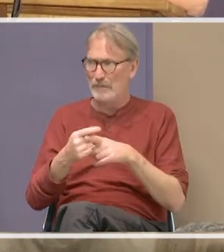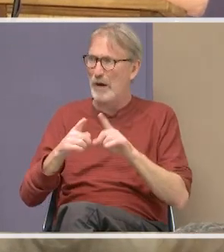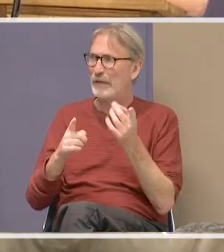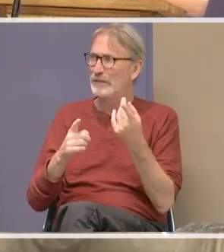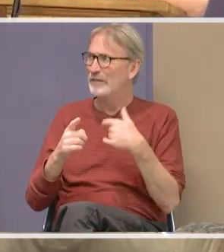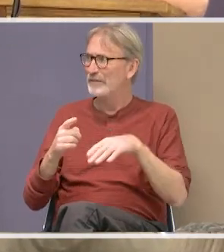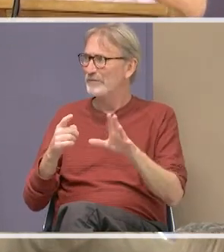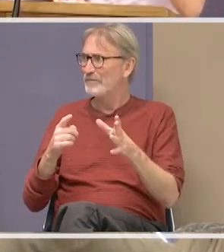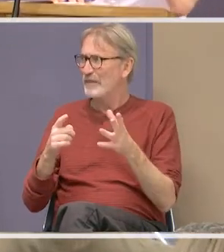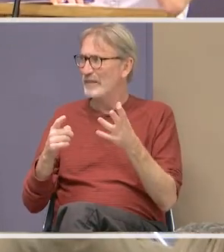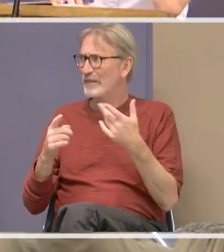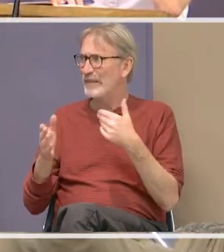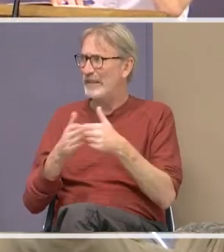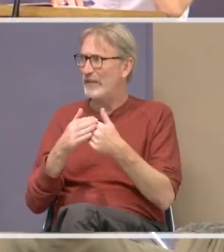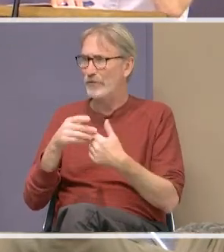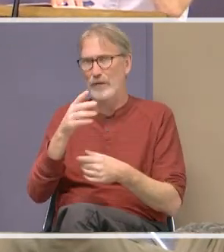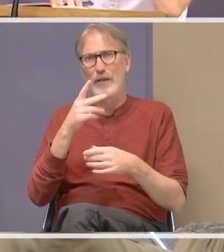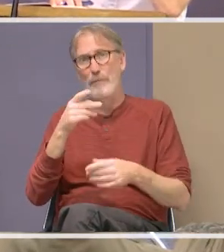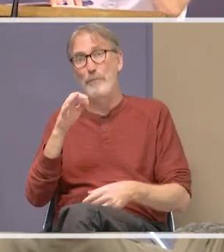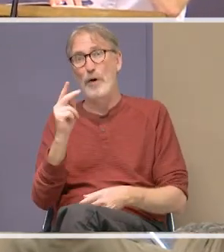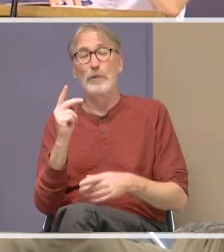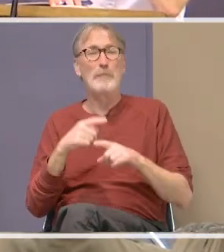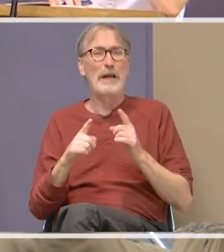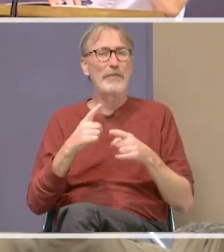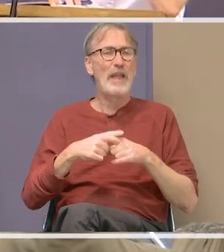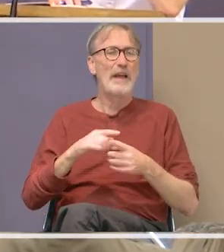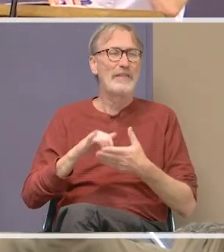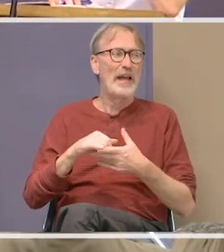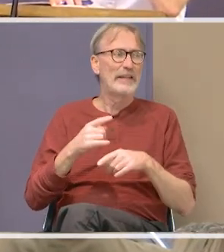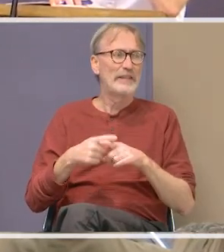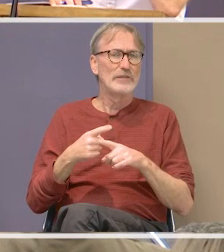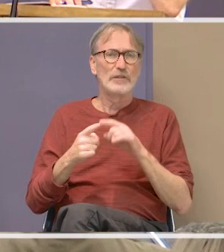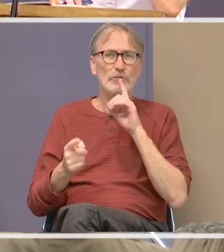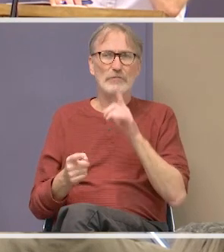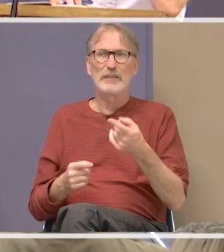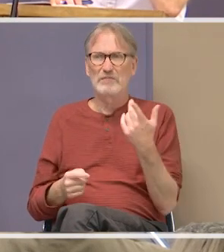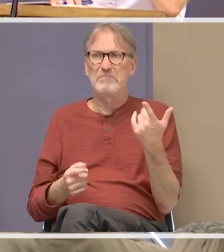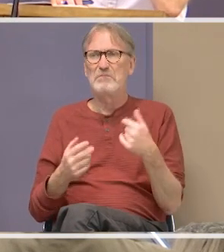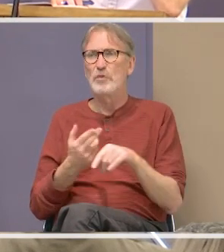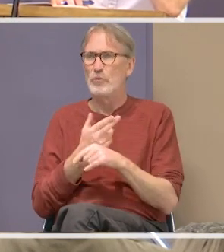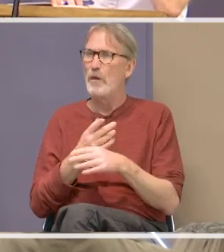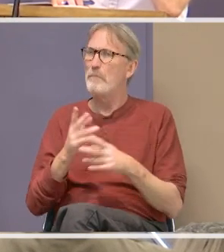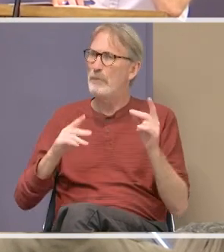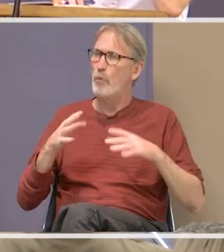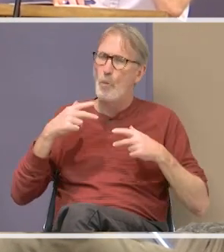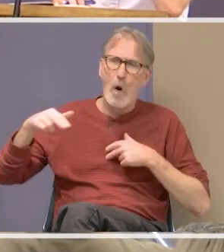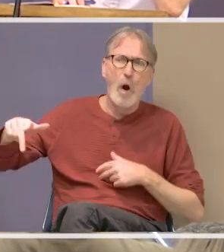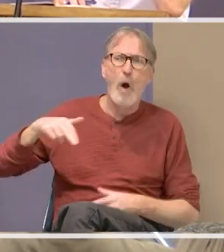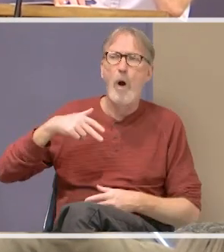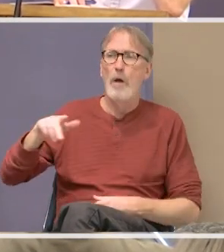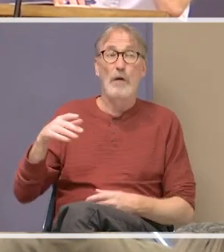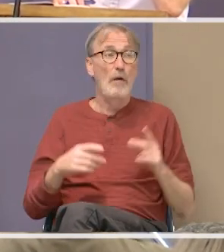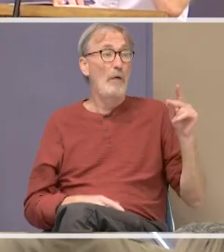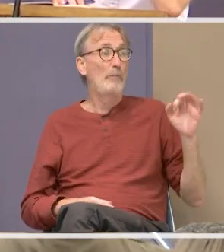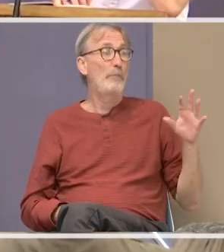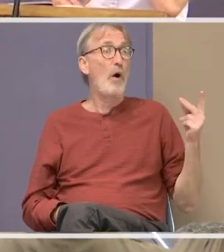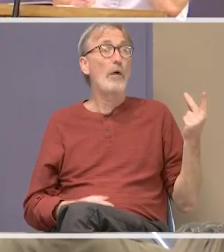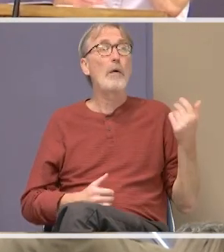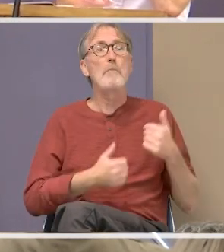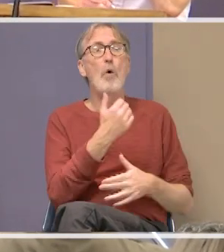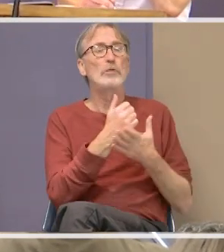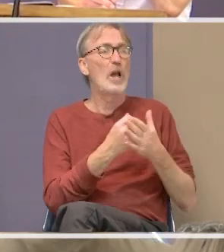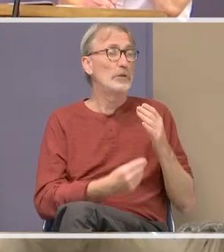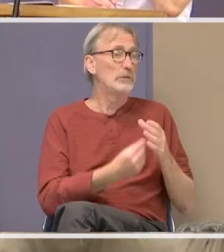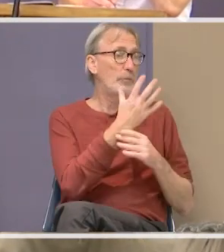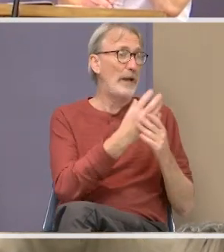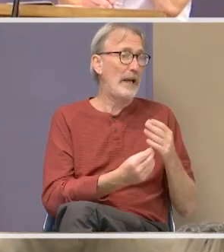downstream things. But as far as the intersection goes, it's seasonally used by pedestrians. The park is most used in